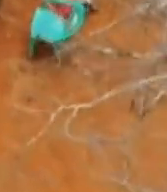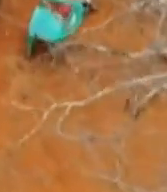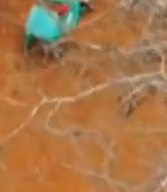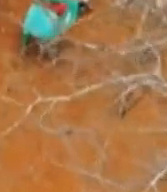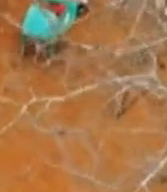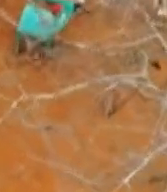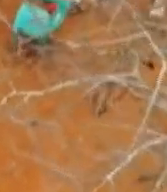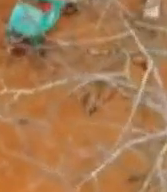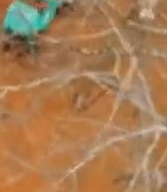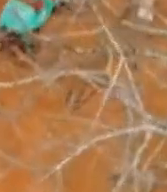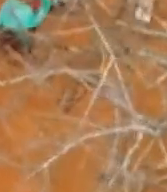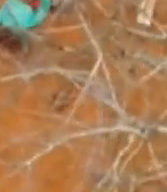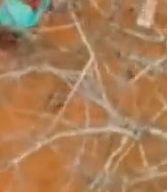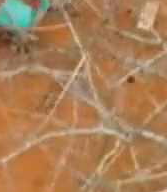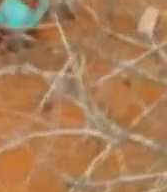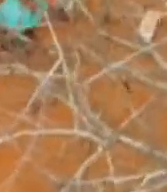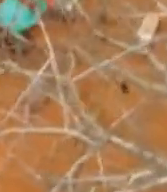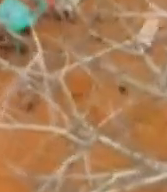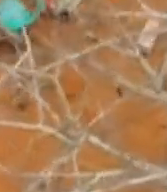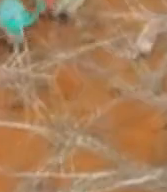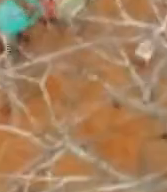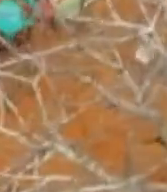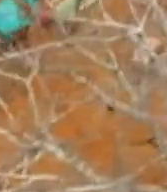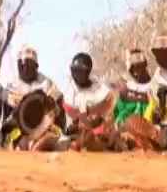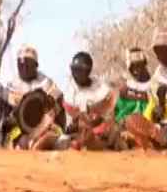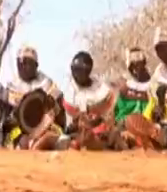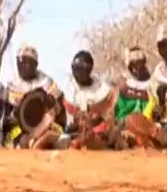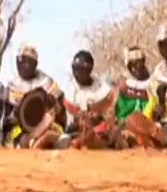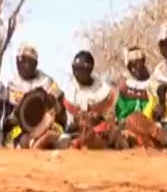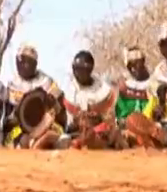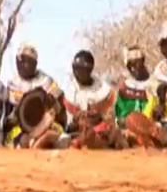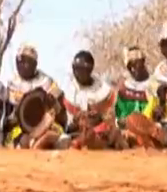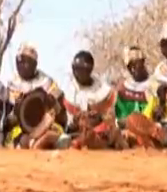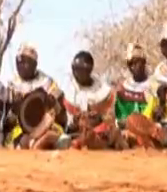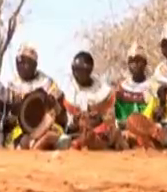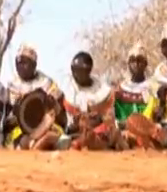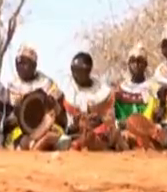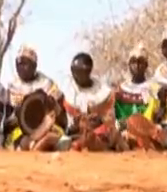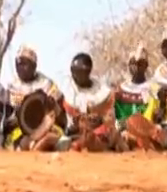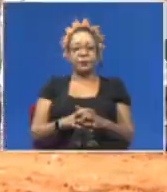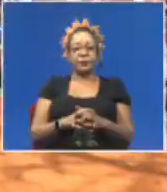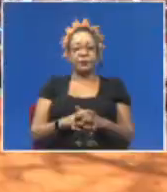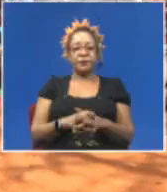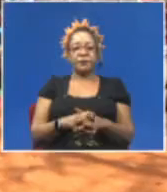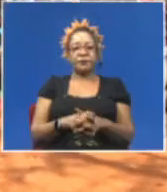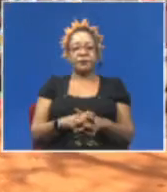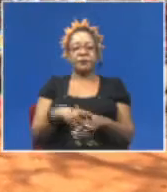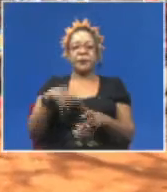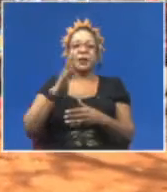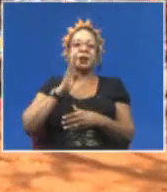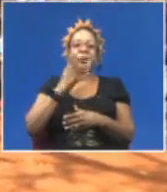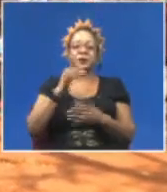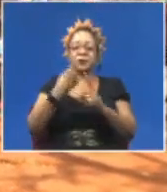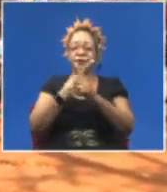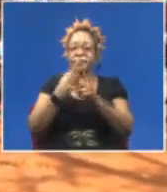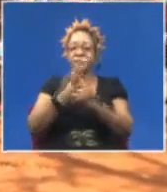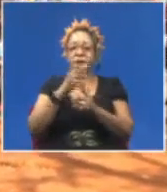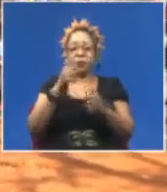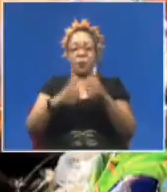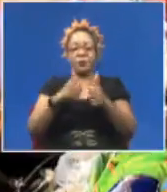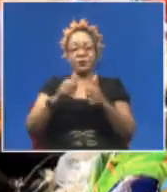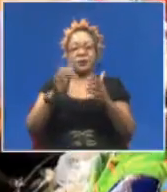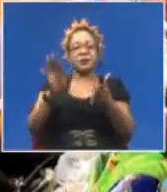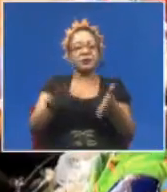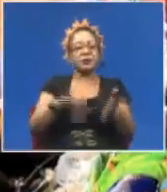Colors and regalia synonymous to the pastoralist communities, adorning what they know best. These women sing with pride and